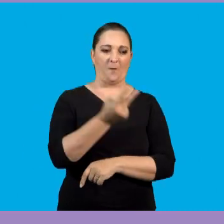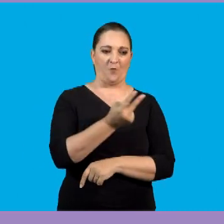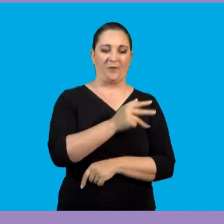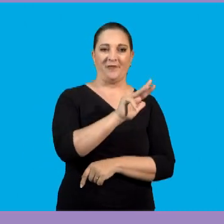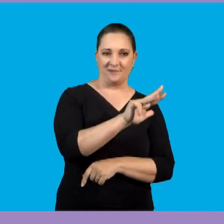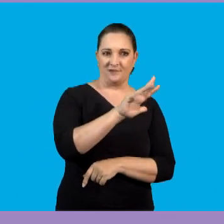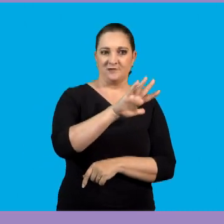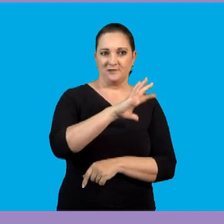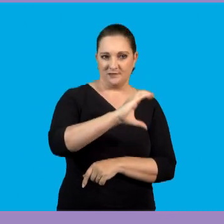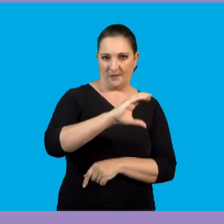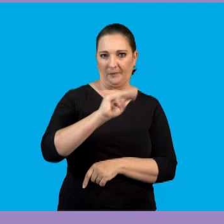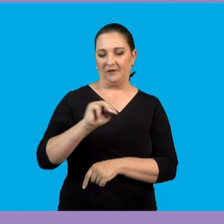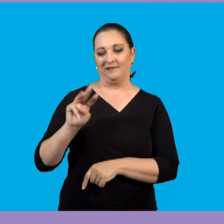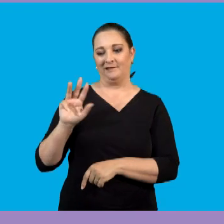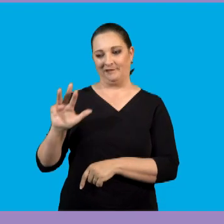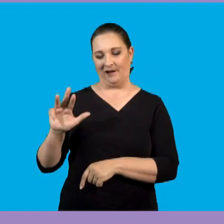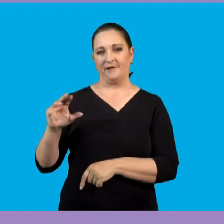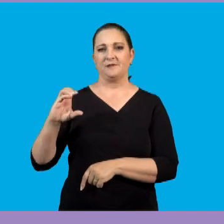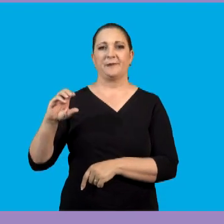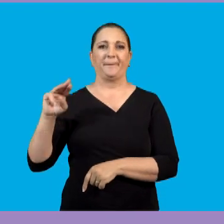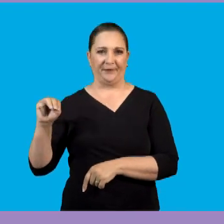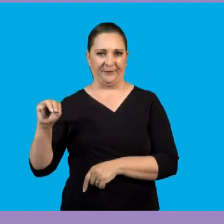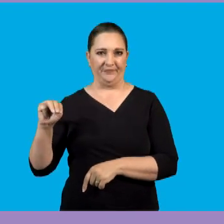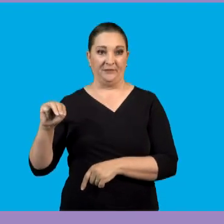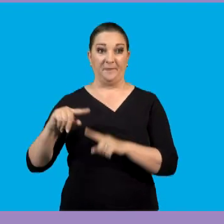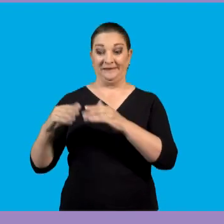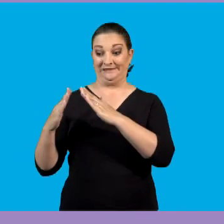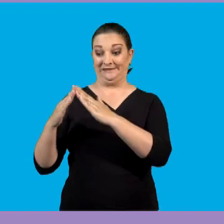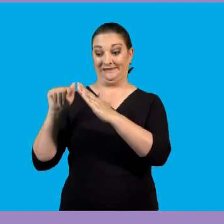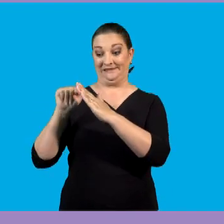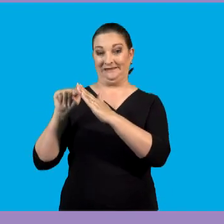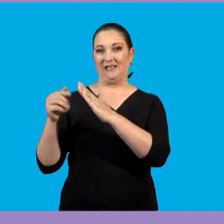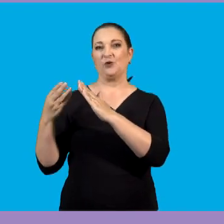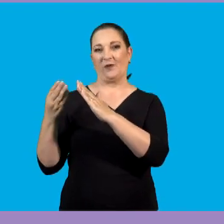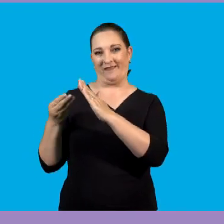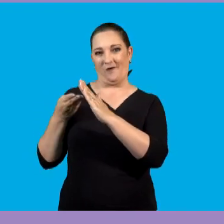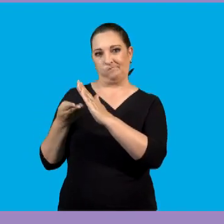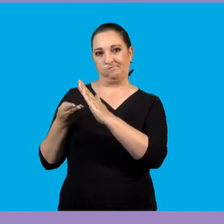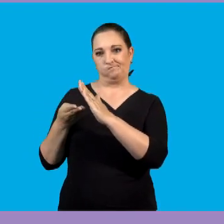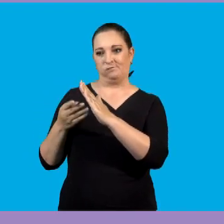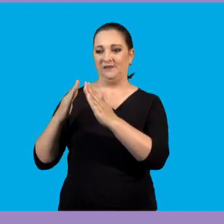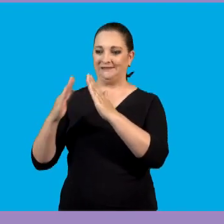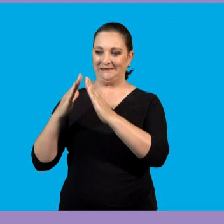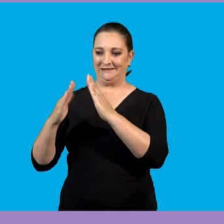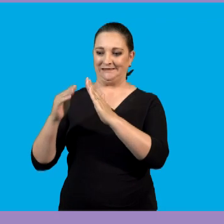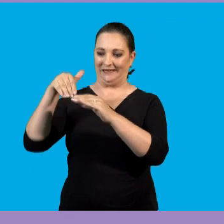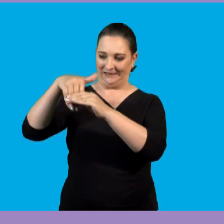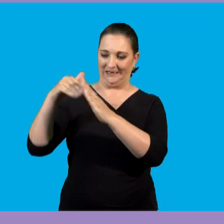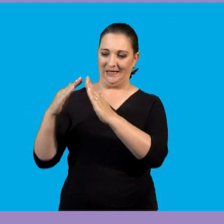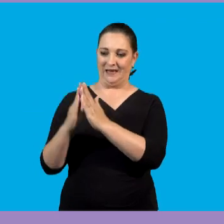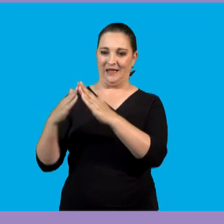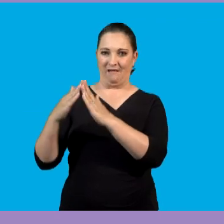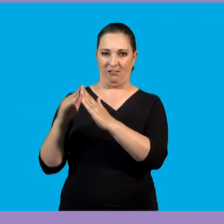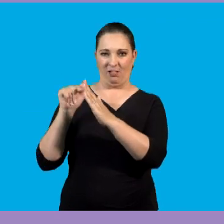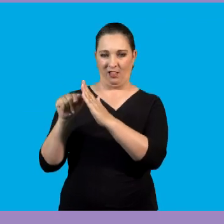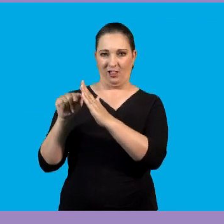triangle, we already have a side and the included angle and another side. So two sides and an included